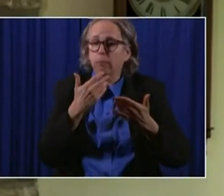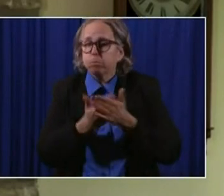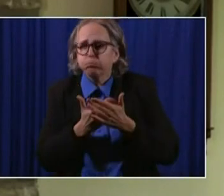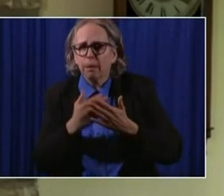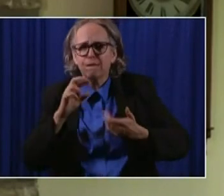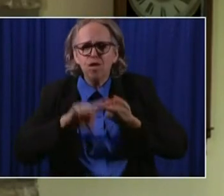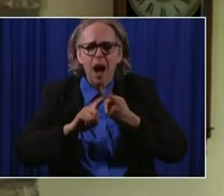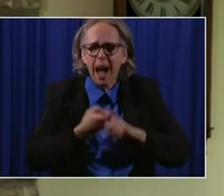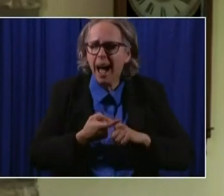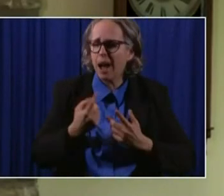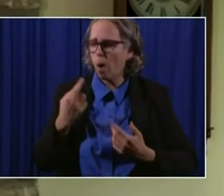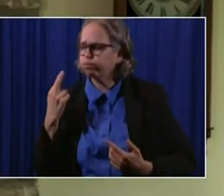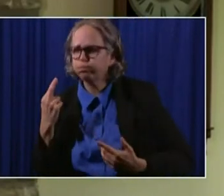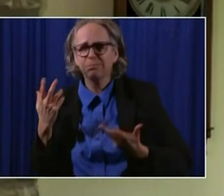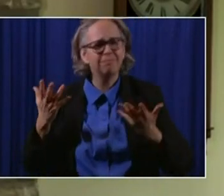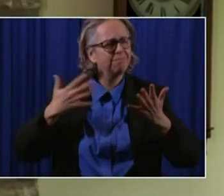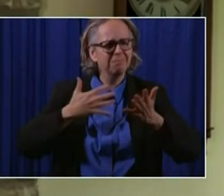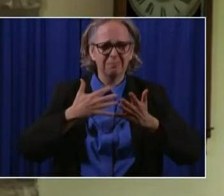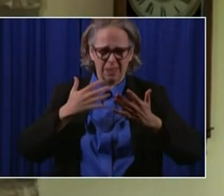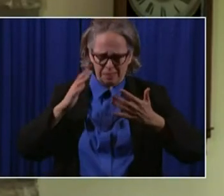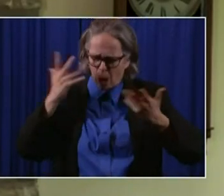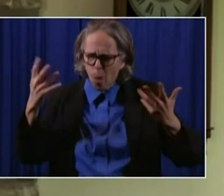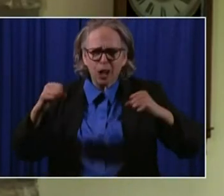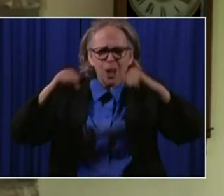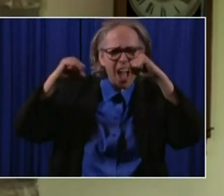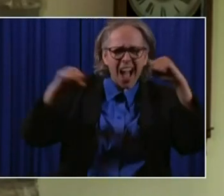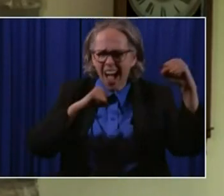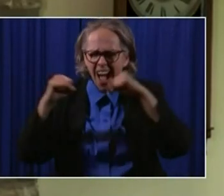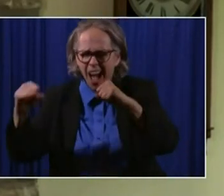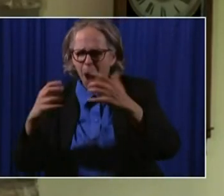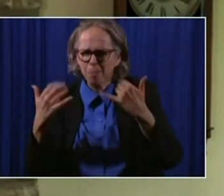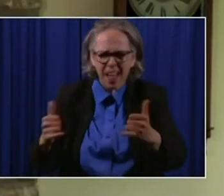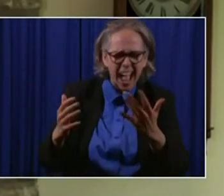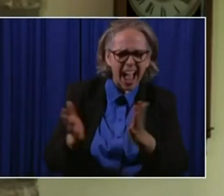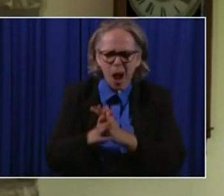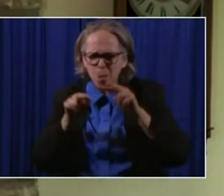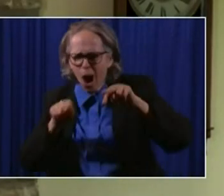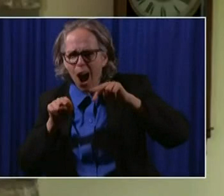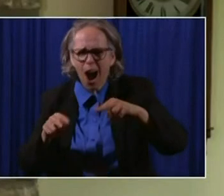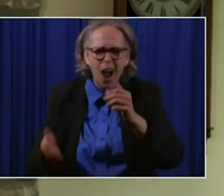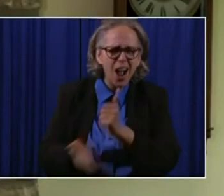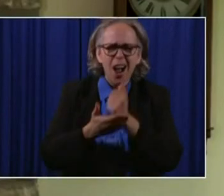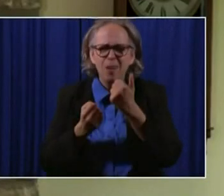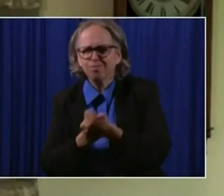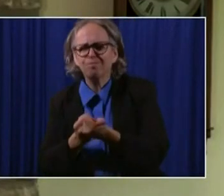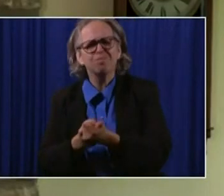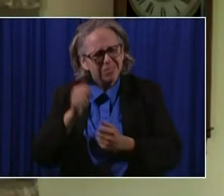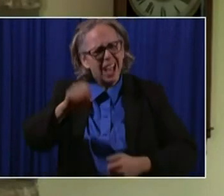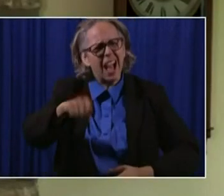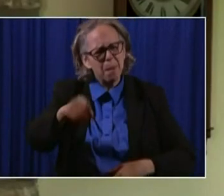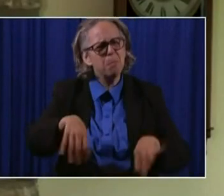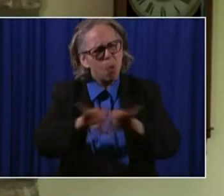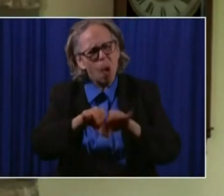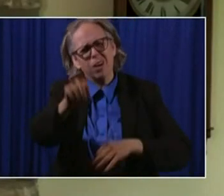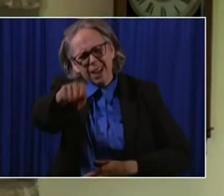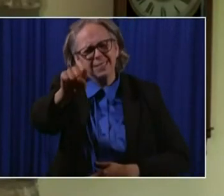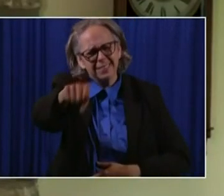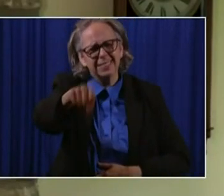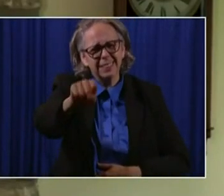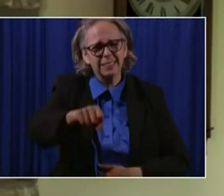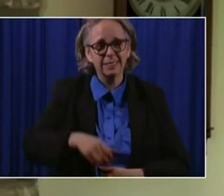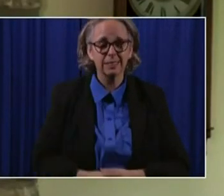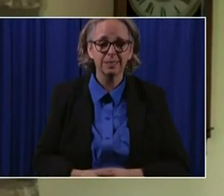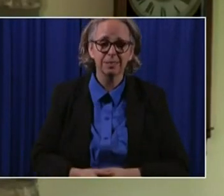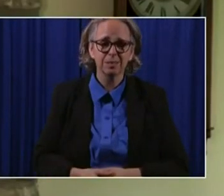close to that particular young person. So when our order comes out, what you will see is that we will not